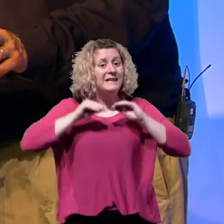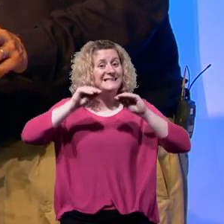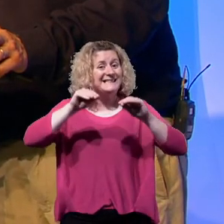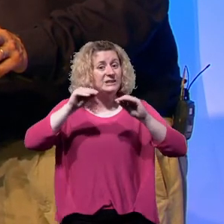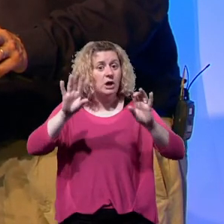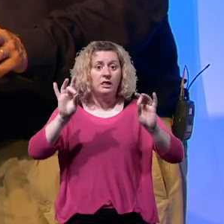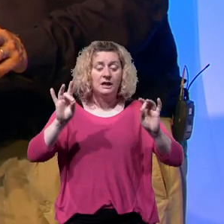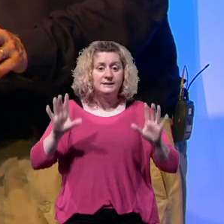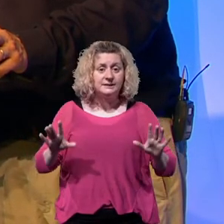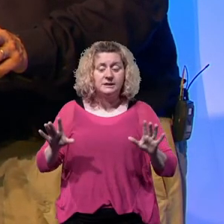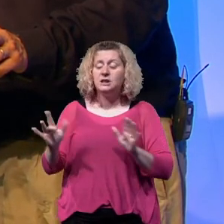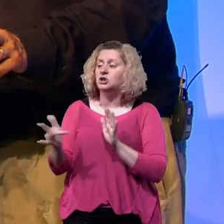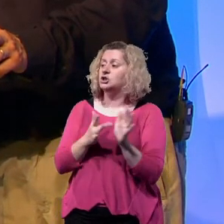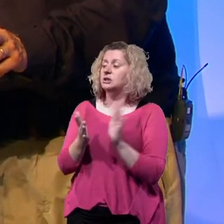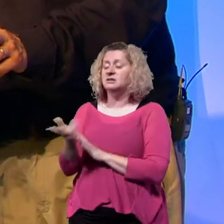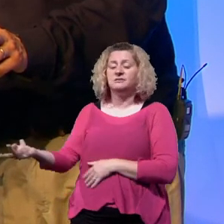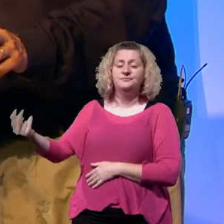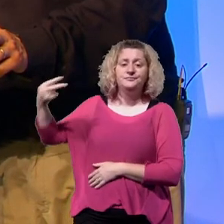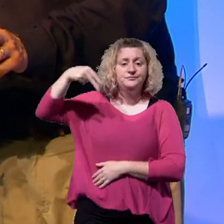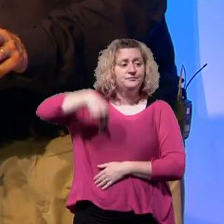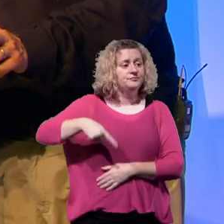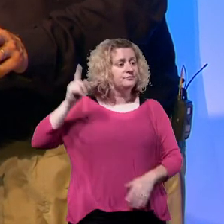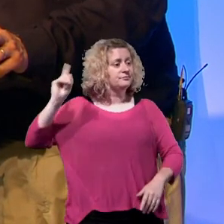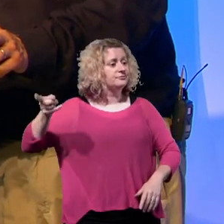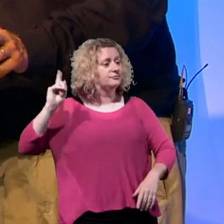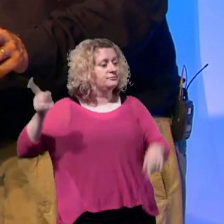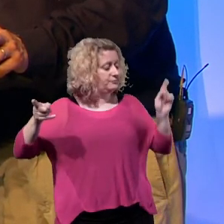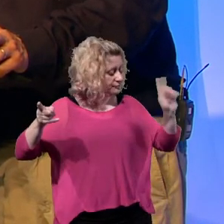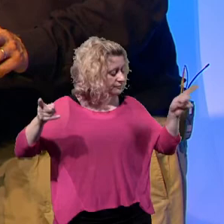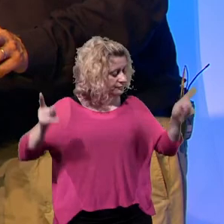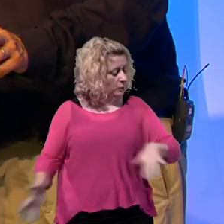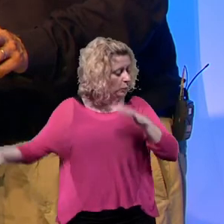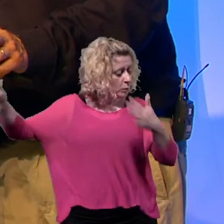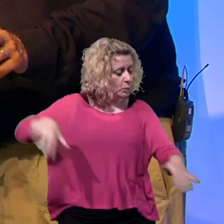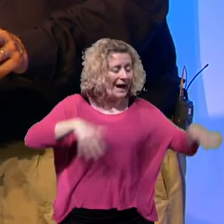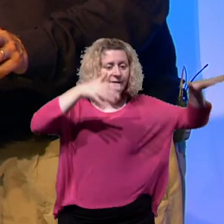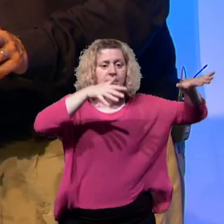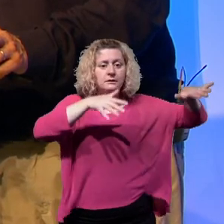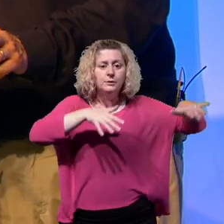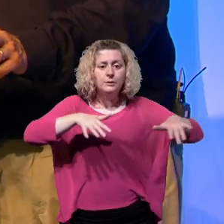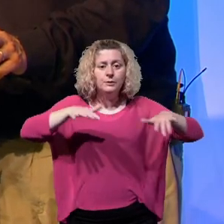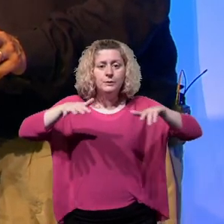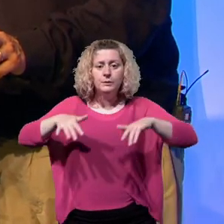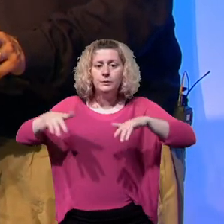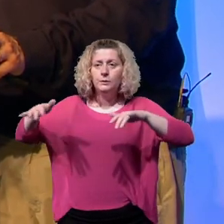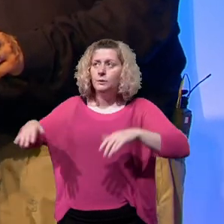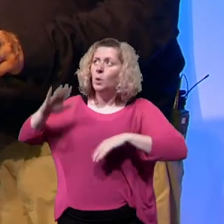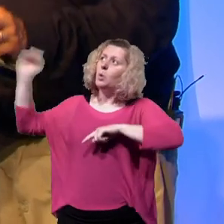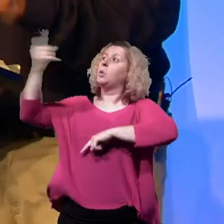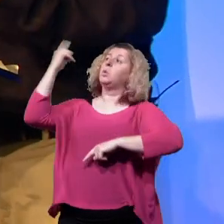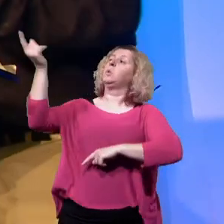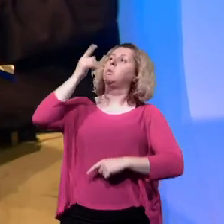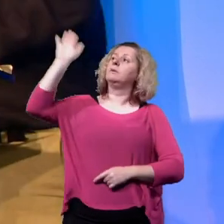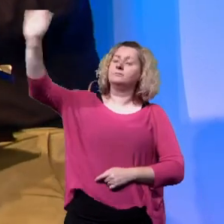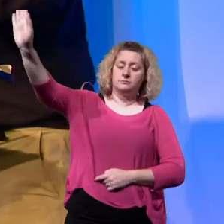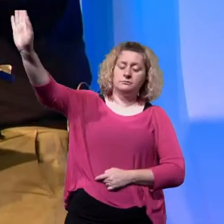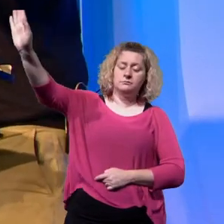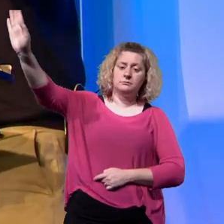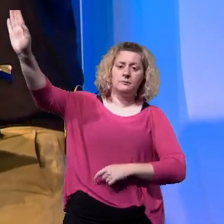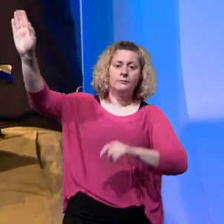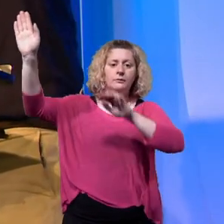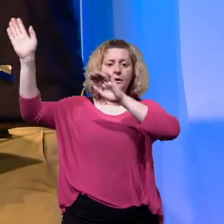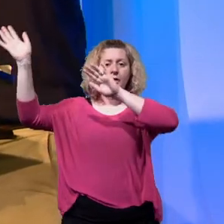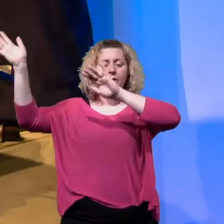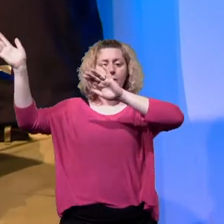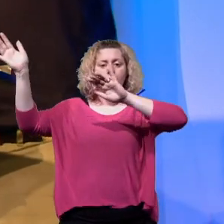39, he got up, rebuked the waves, and said to the wind, "Be quiet, be still." Then the wind died down. It was completely calm. Of course, I can't